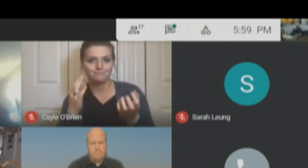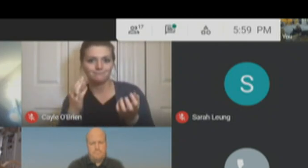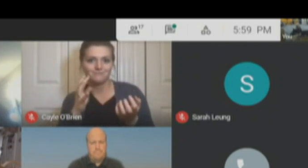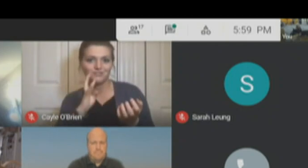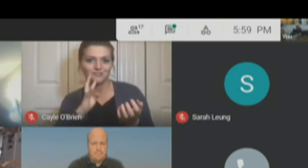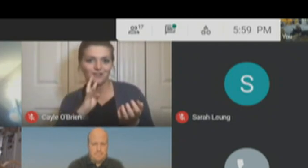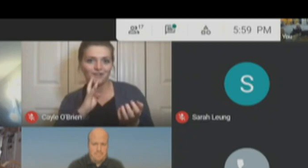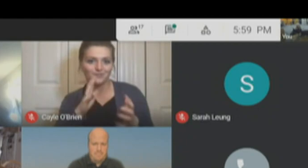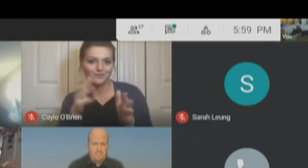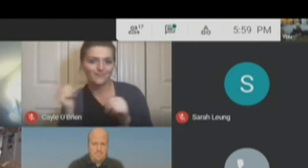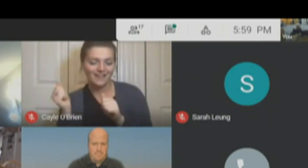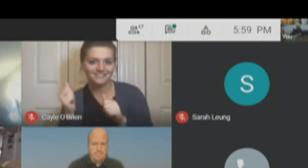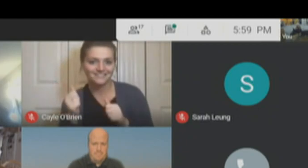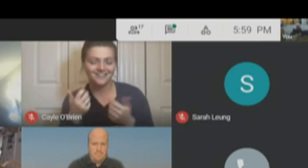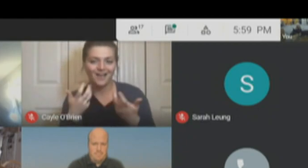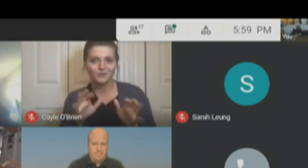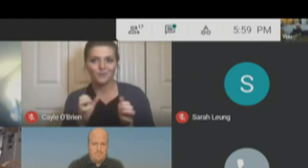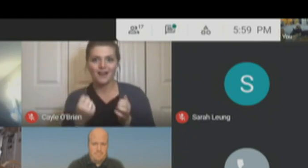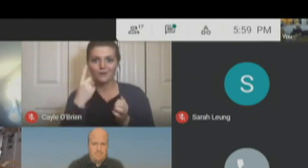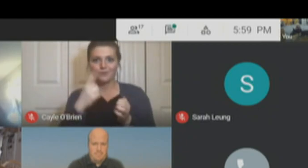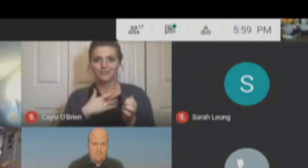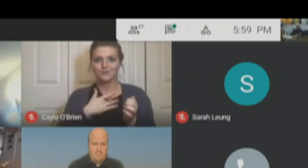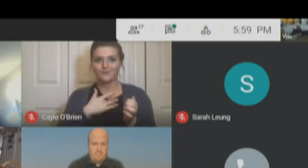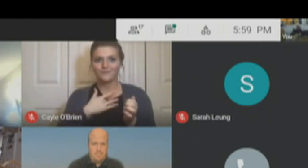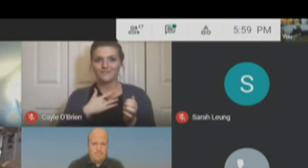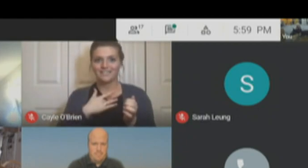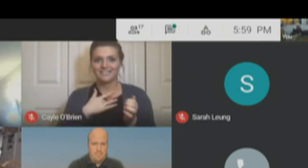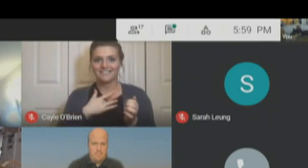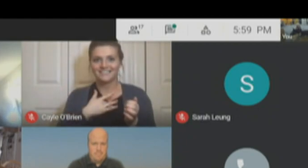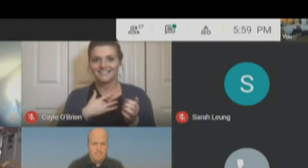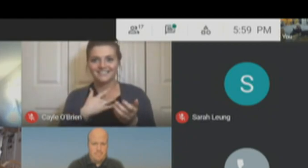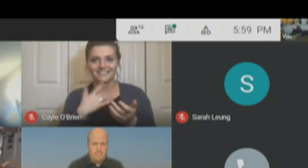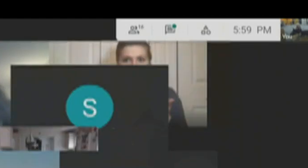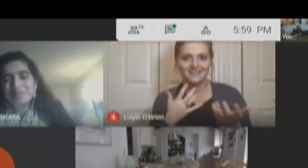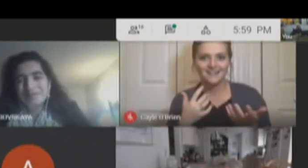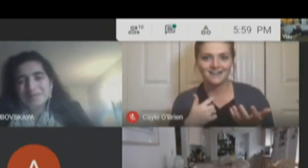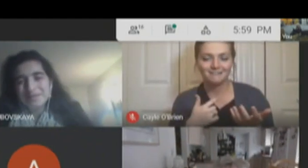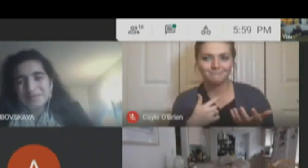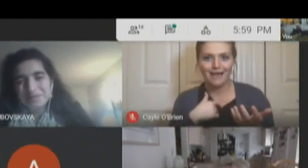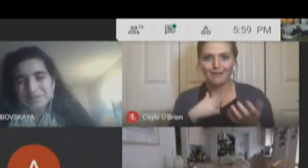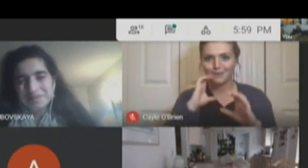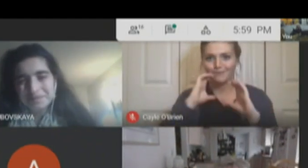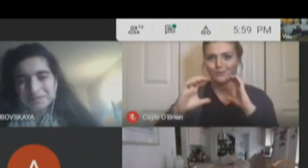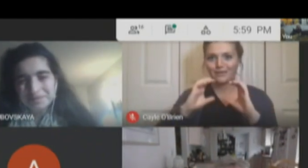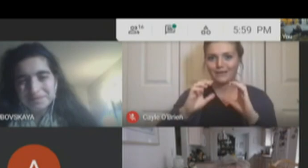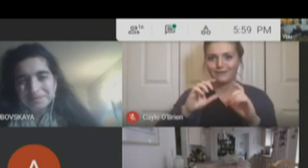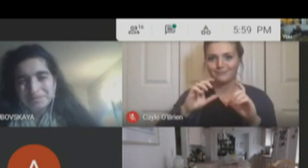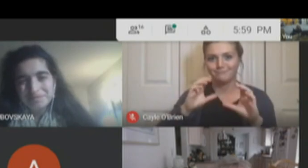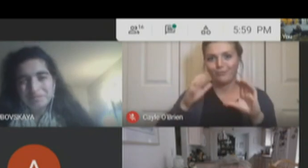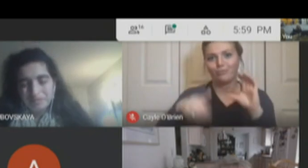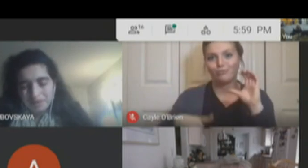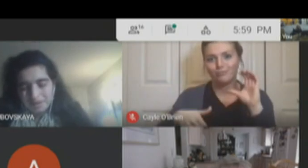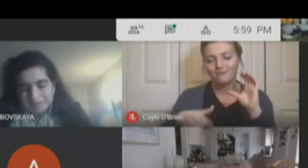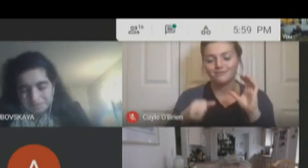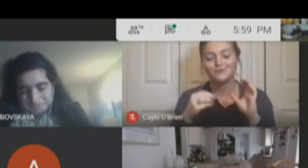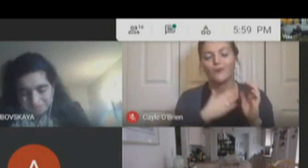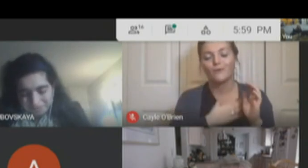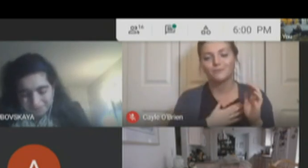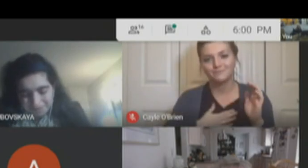to feel as though I am communicating poorly. So let me try to get this up.